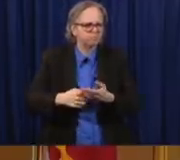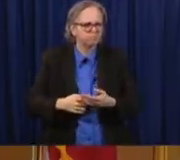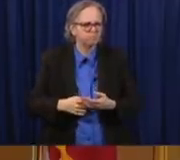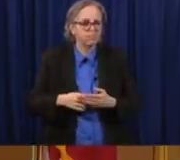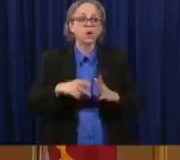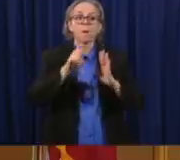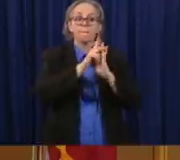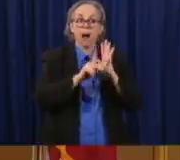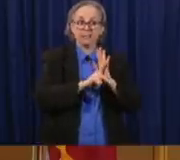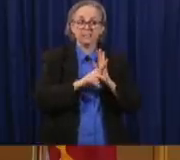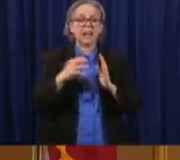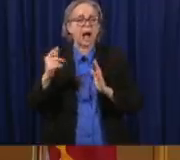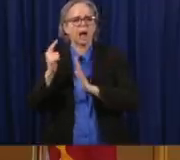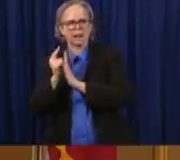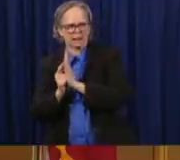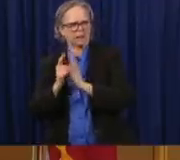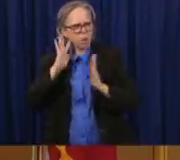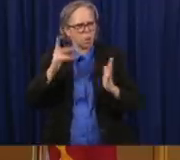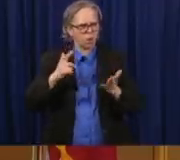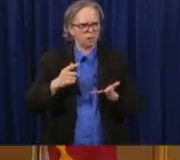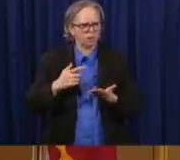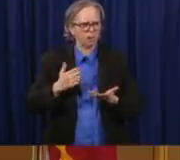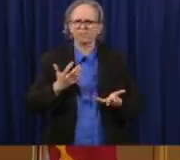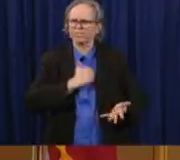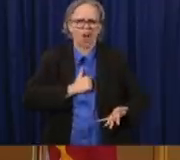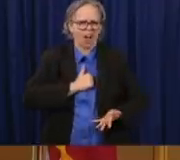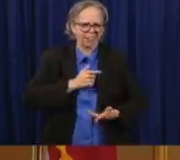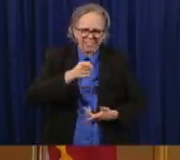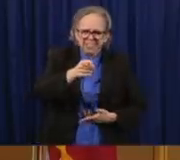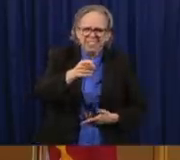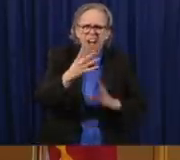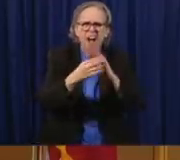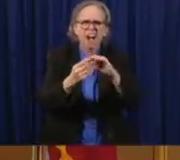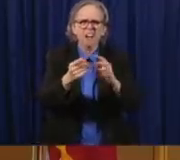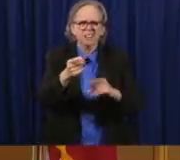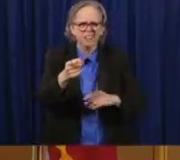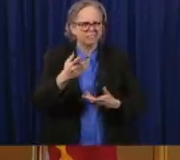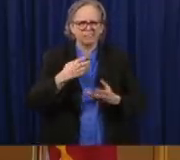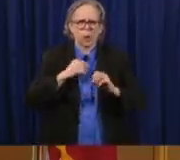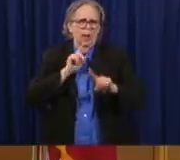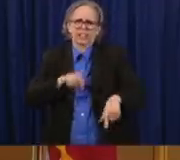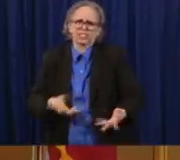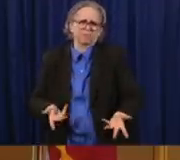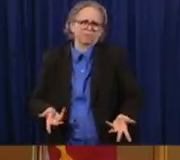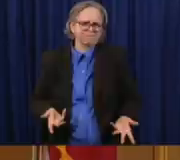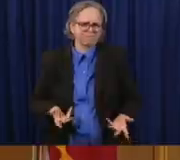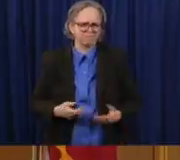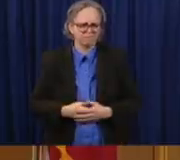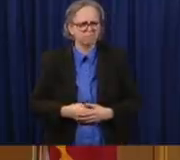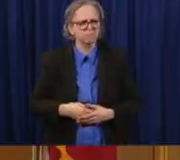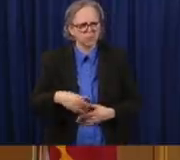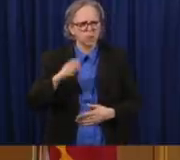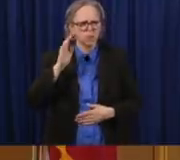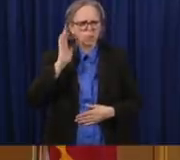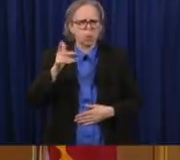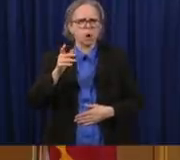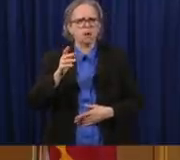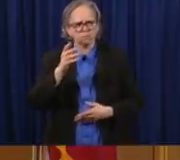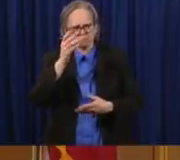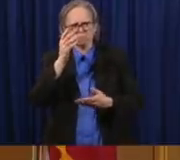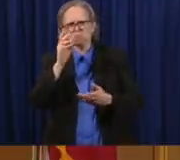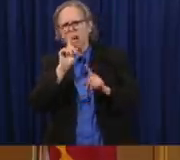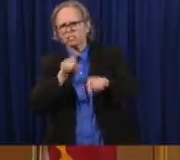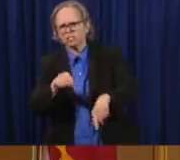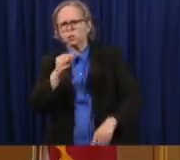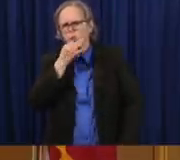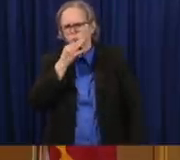legal side. So I apologize, for not getting you the answer now, but we will get back and we'll have an answer. Great,